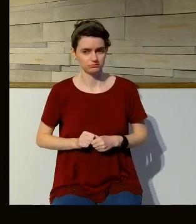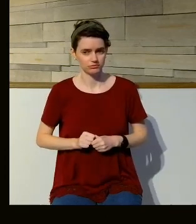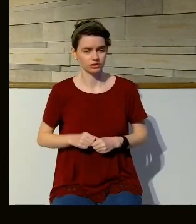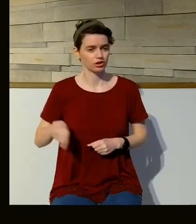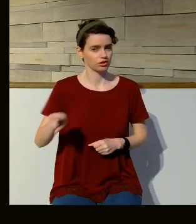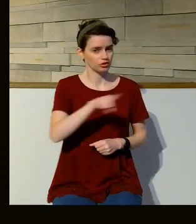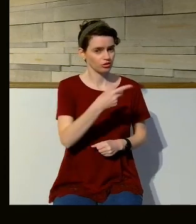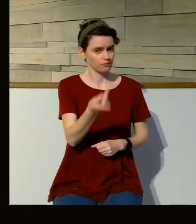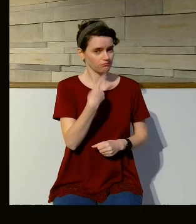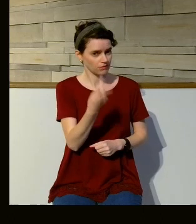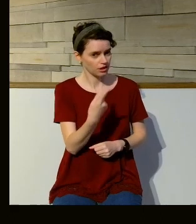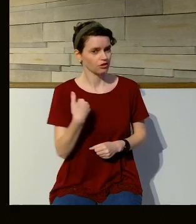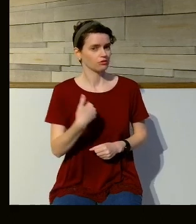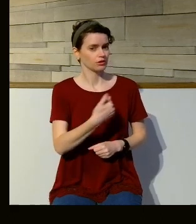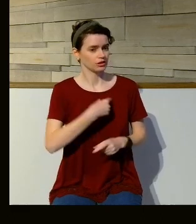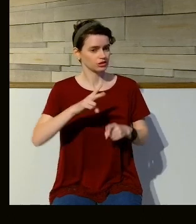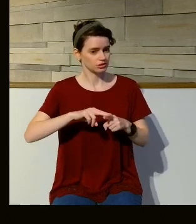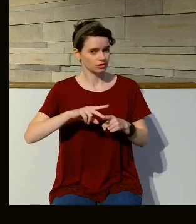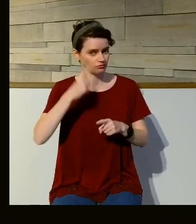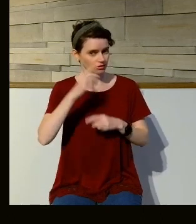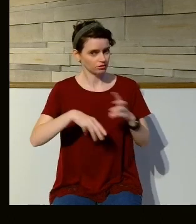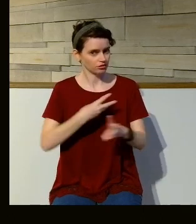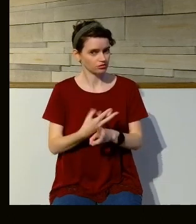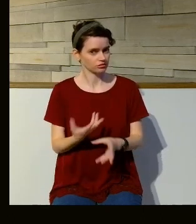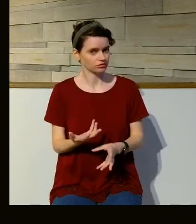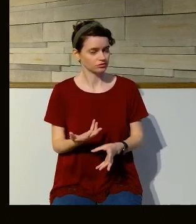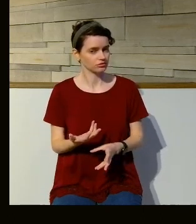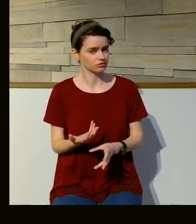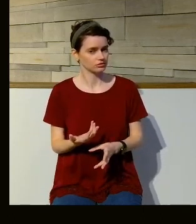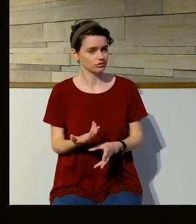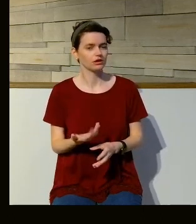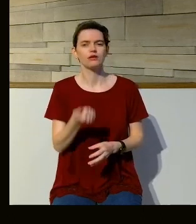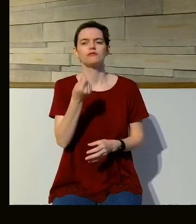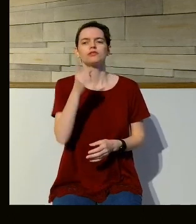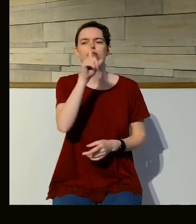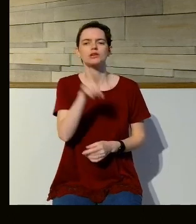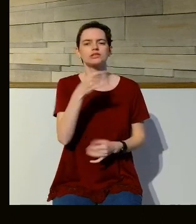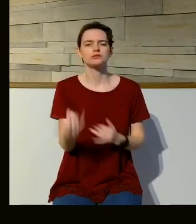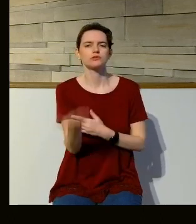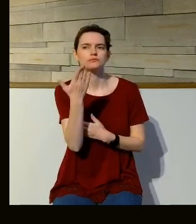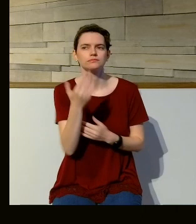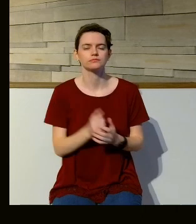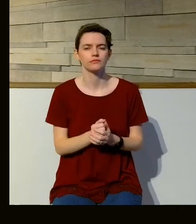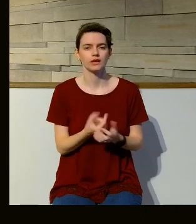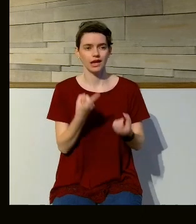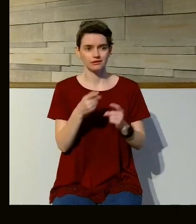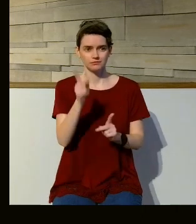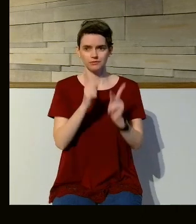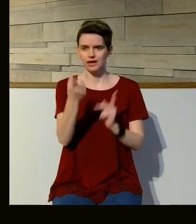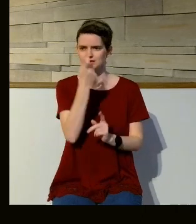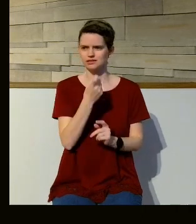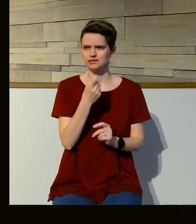You, me, we are the salt of the earth. A couple questions for you this morning. When people ask me,